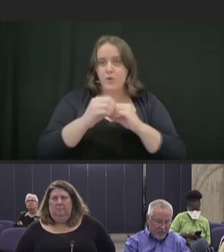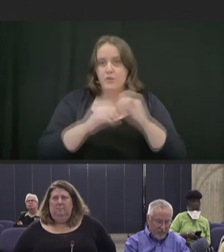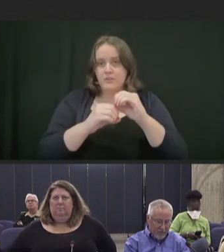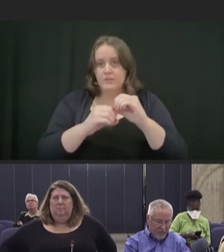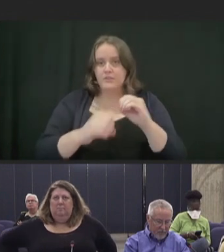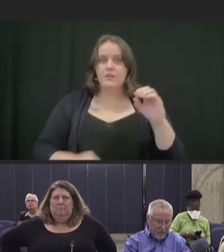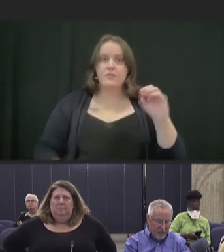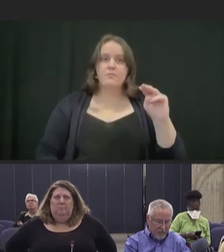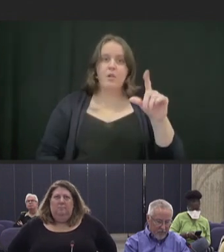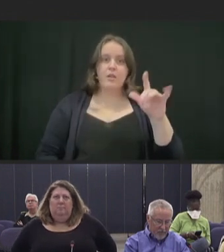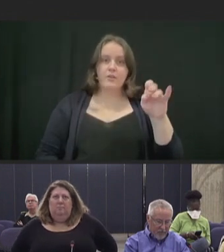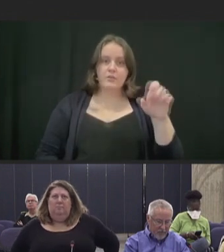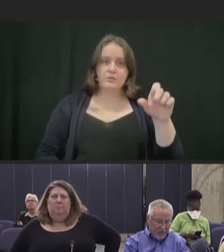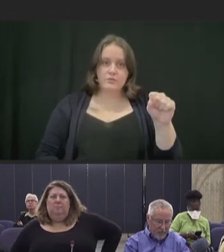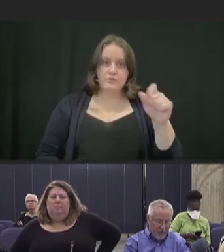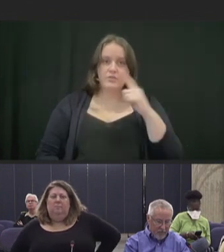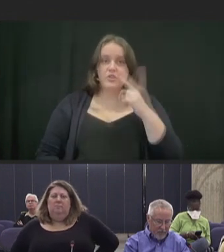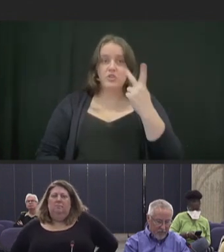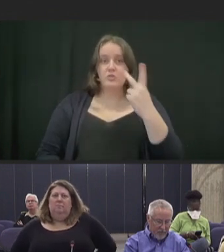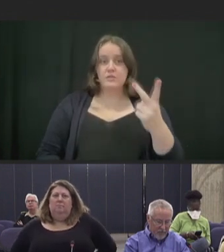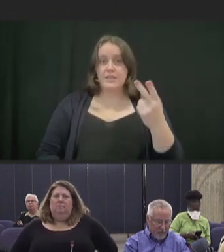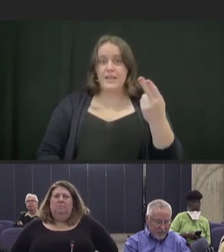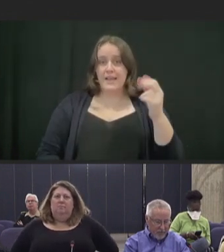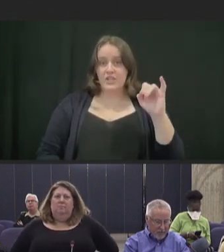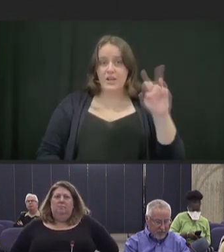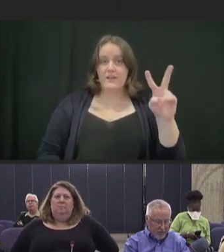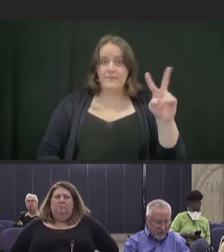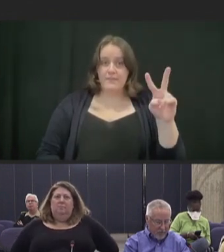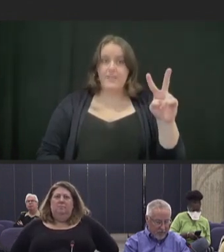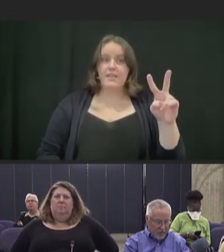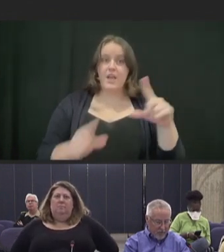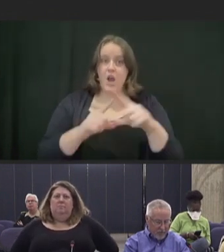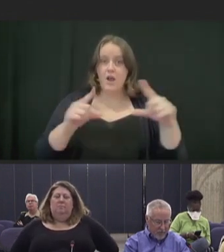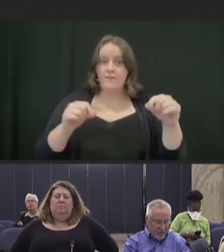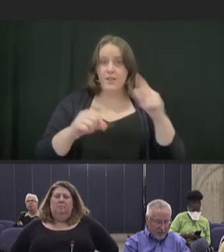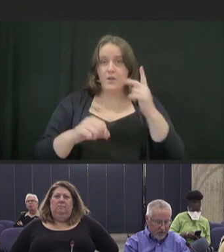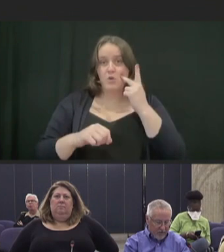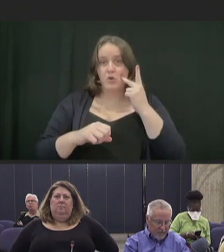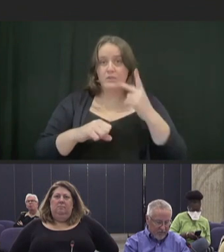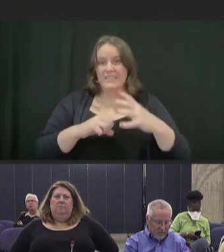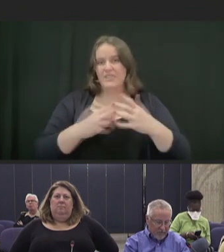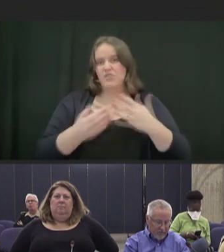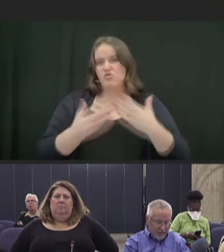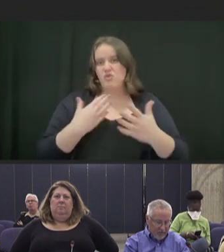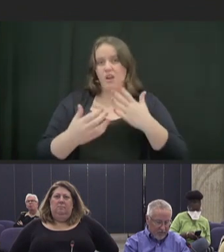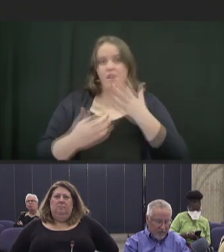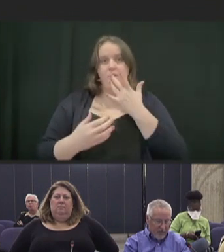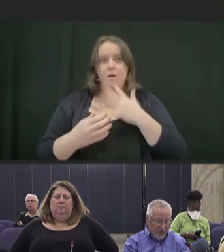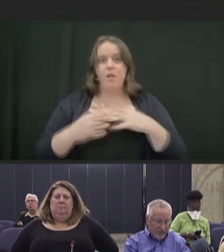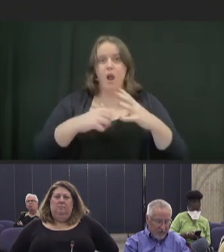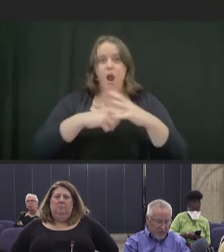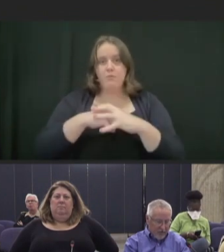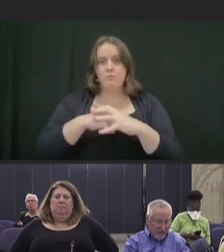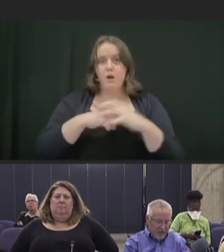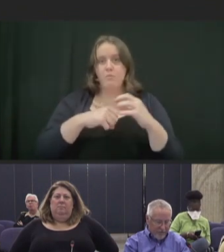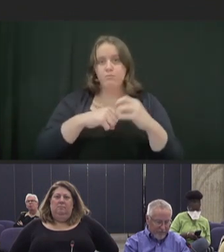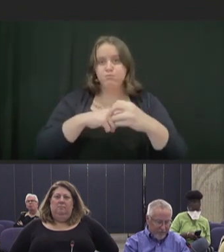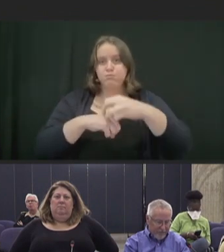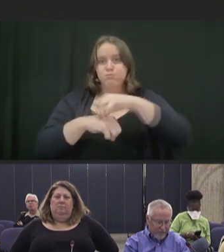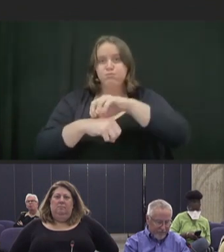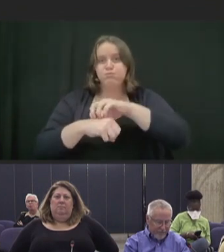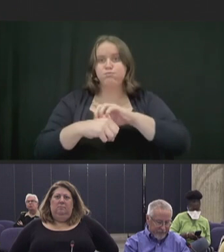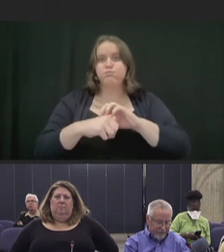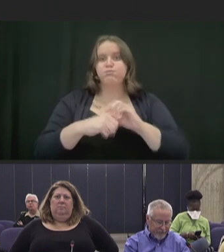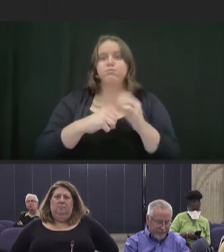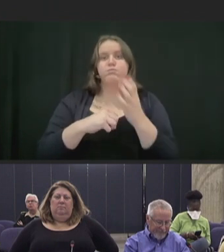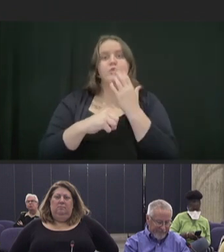the right is showing the HIV envelope protein in gray that's on the surface of the virus. It's covered in these sugar